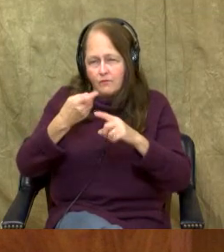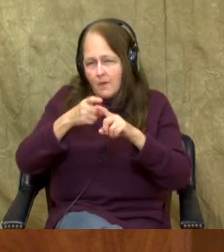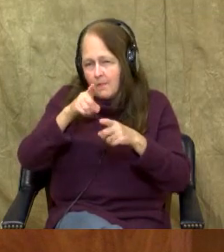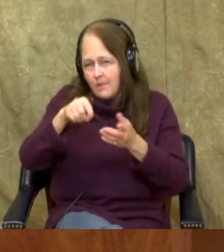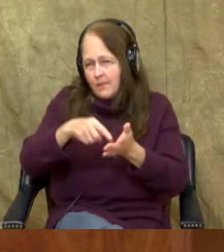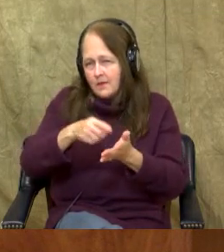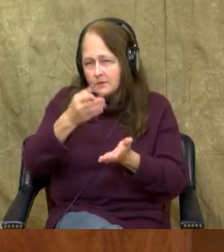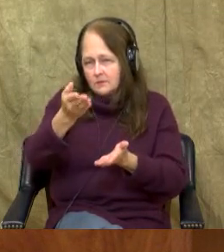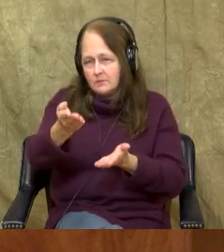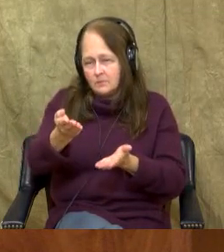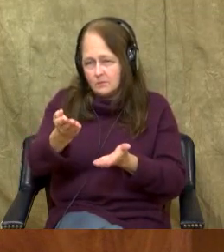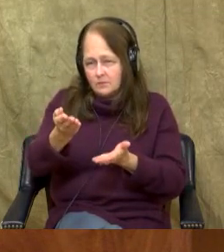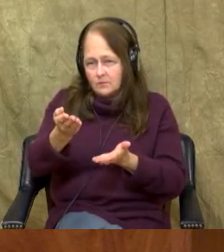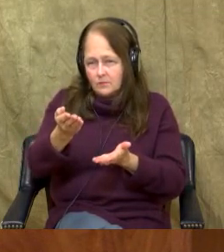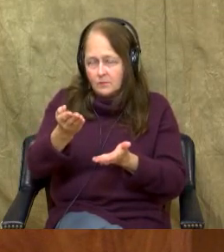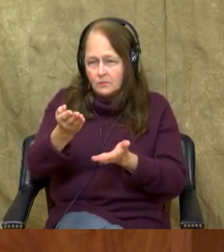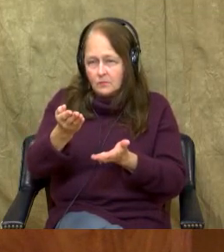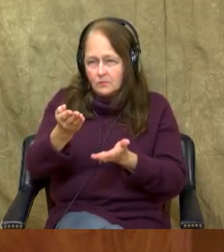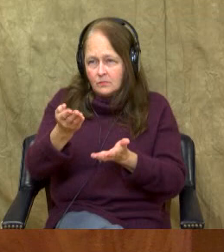from it?